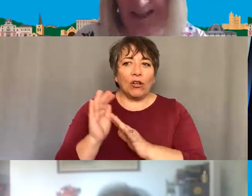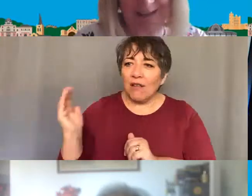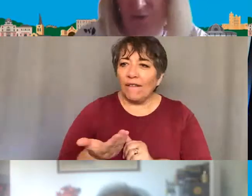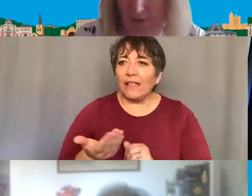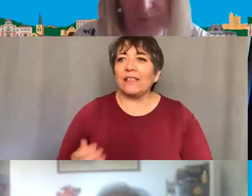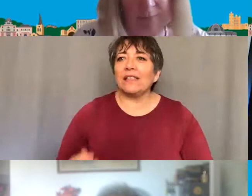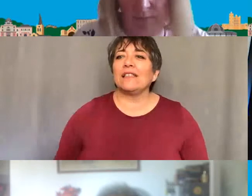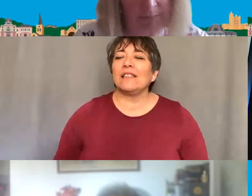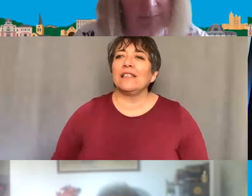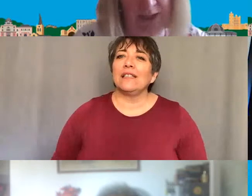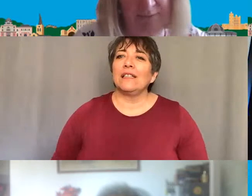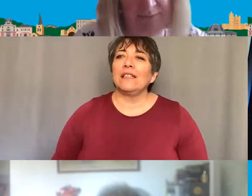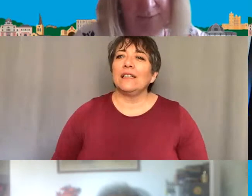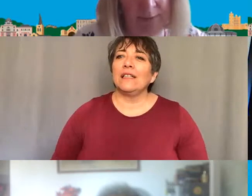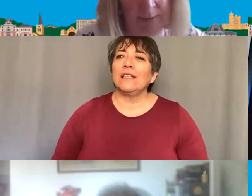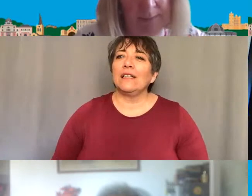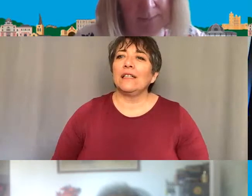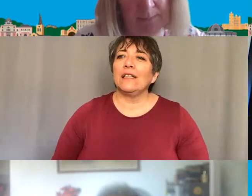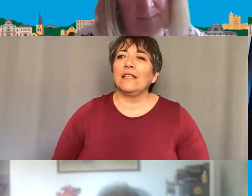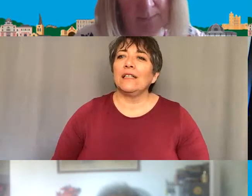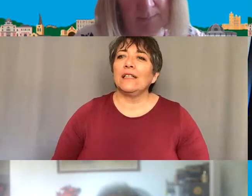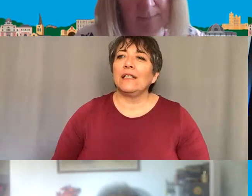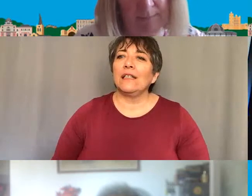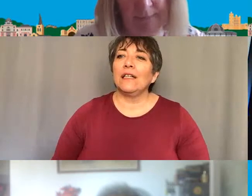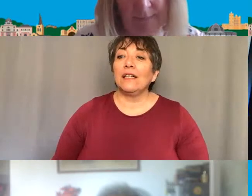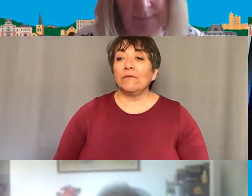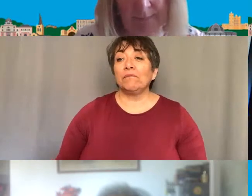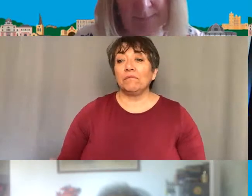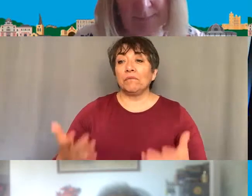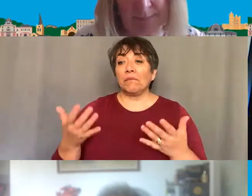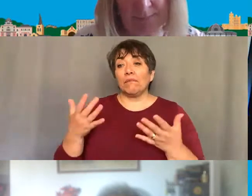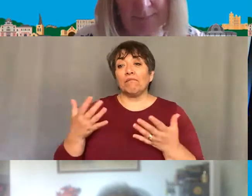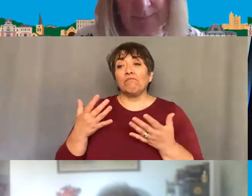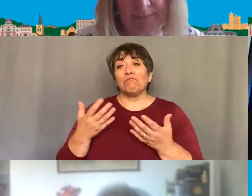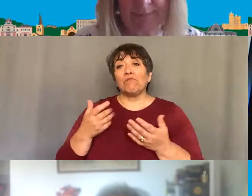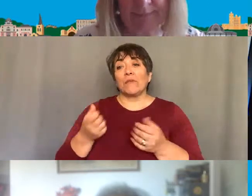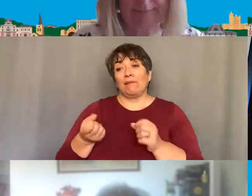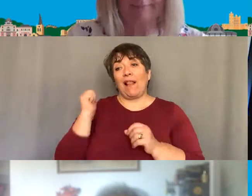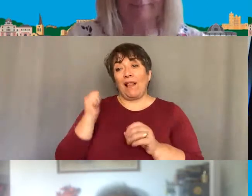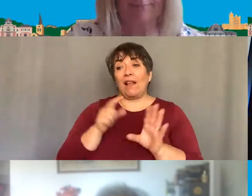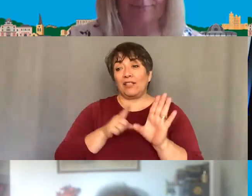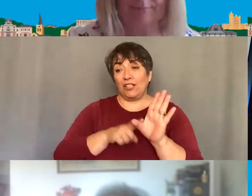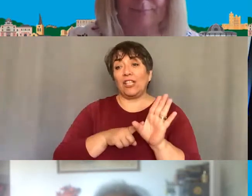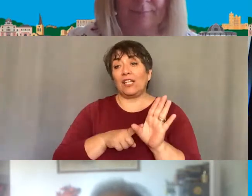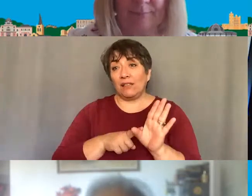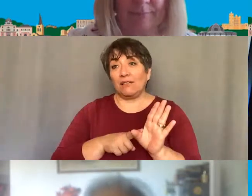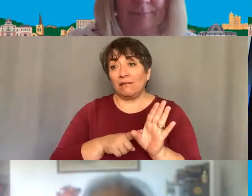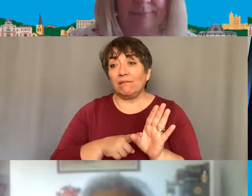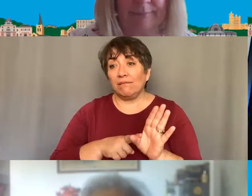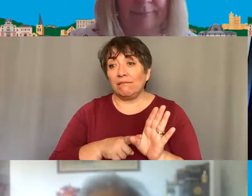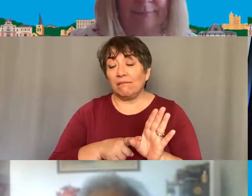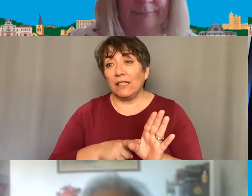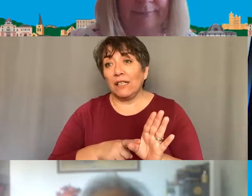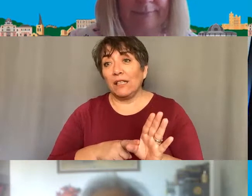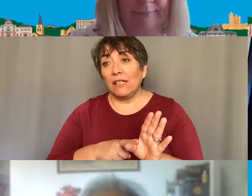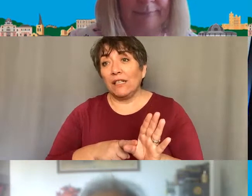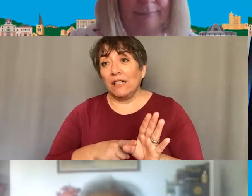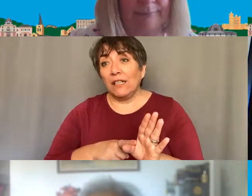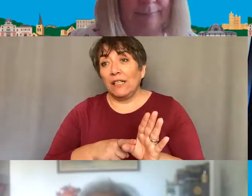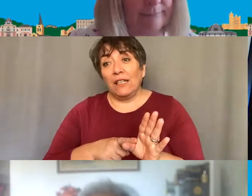you want to just add another brief. No, I think obviously last year for everybody in every walk of